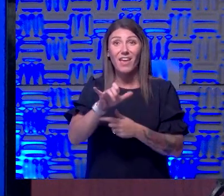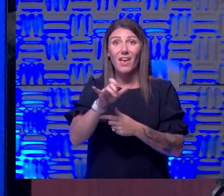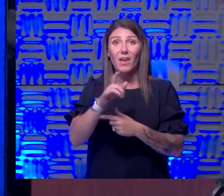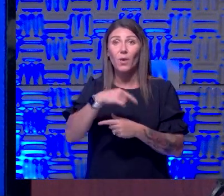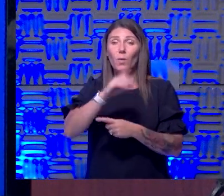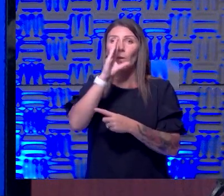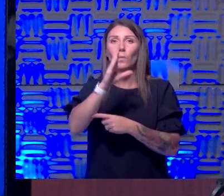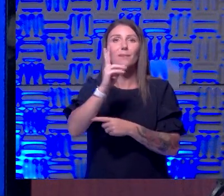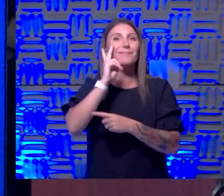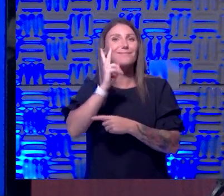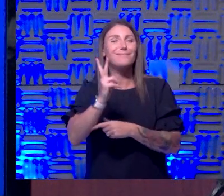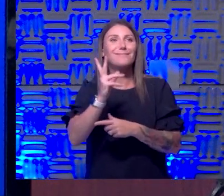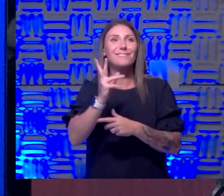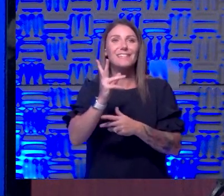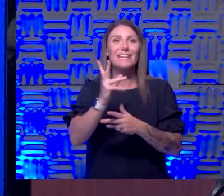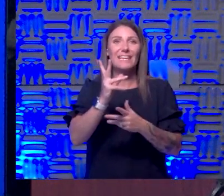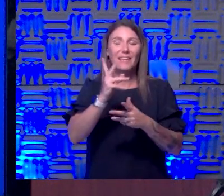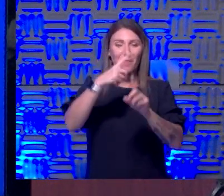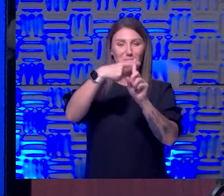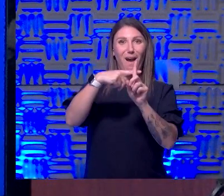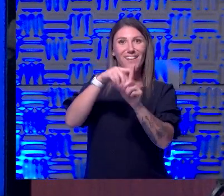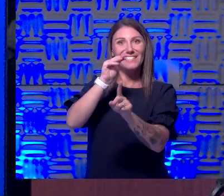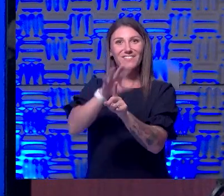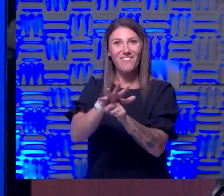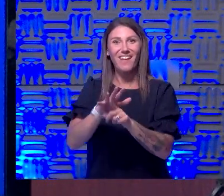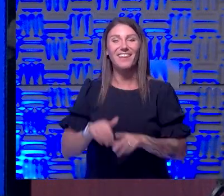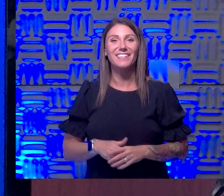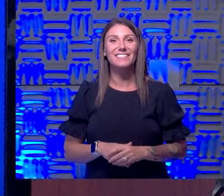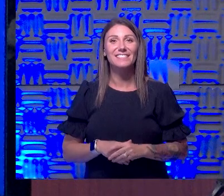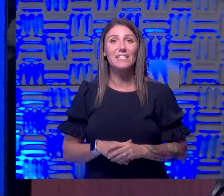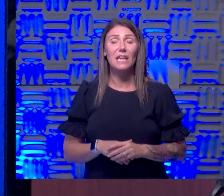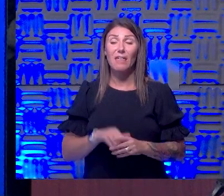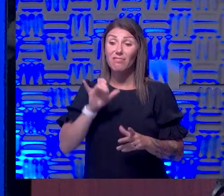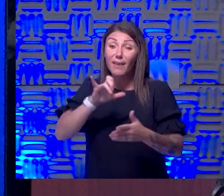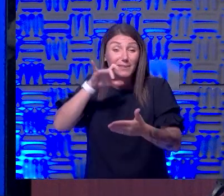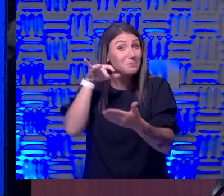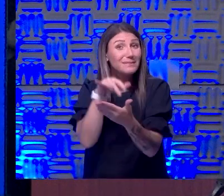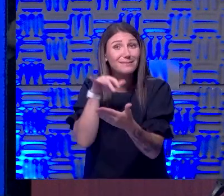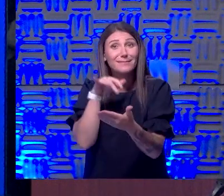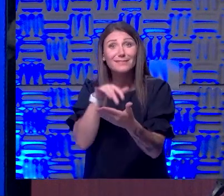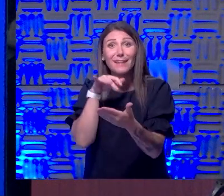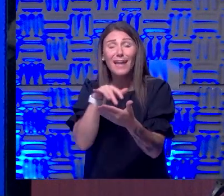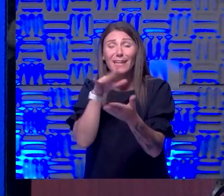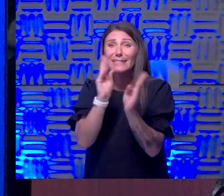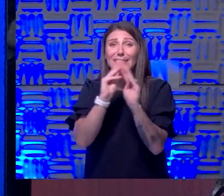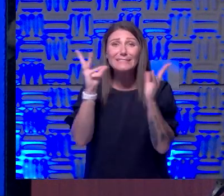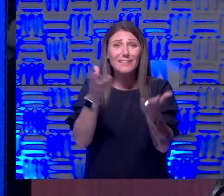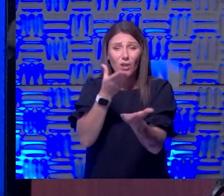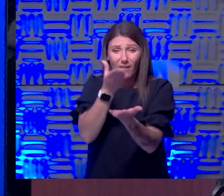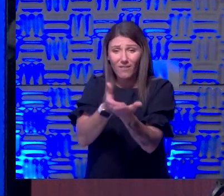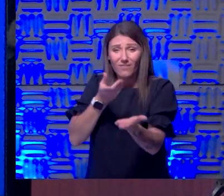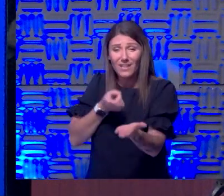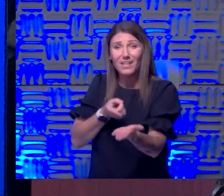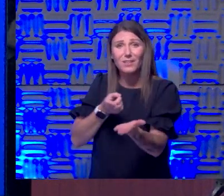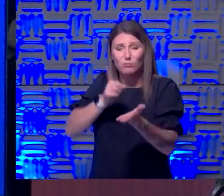going to still have that same positive effect. And as a matter of fact, that has been studied. It's clear that when people are wearing masks,